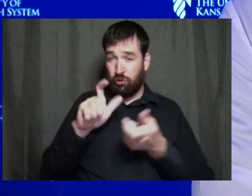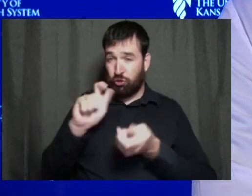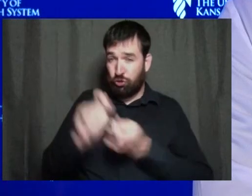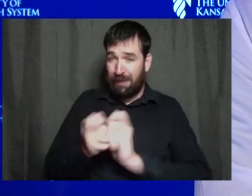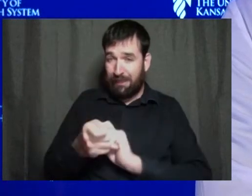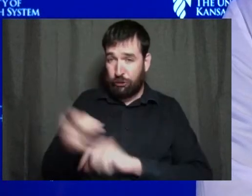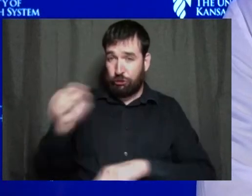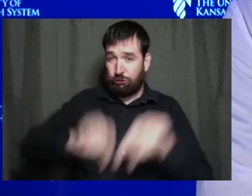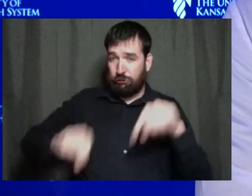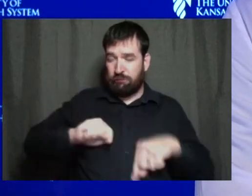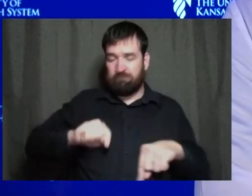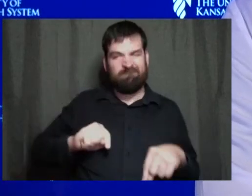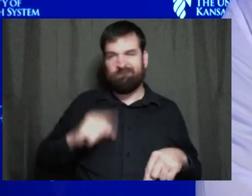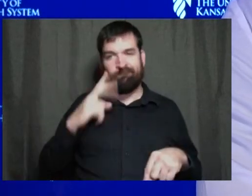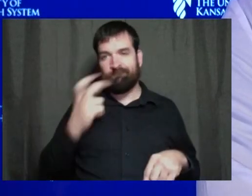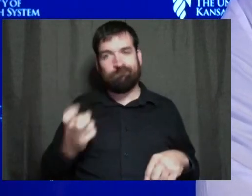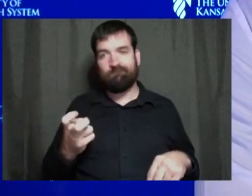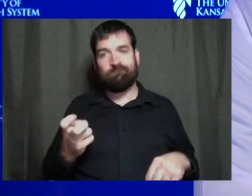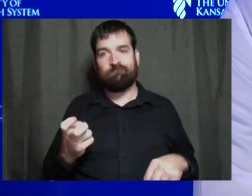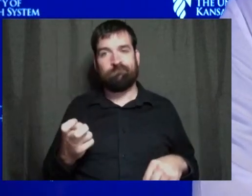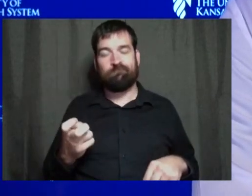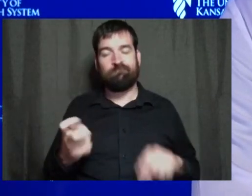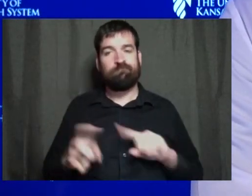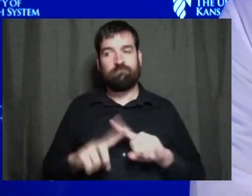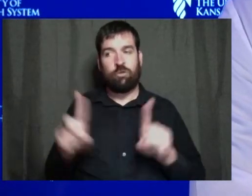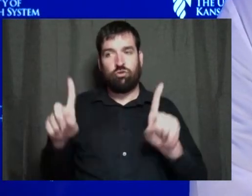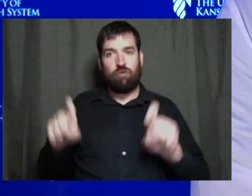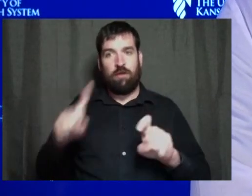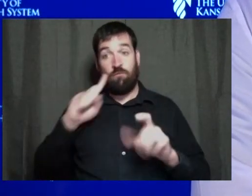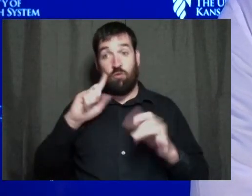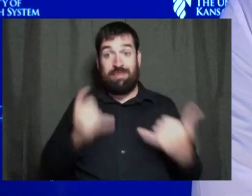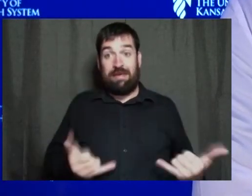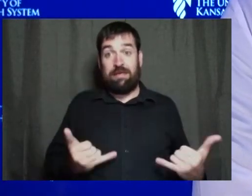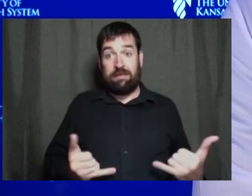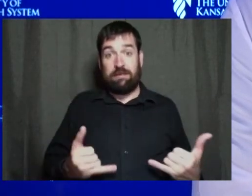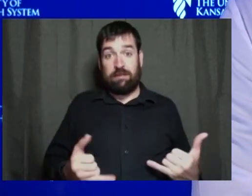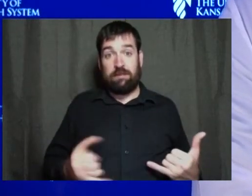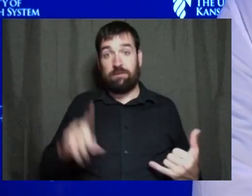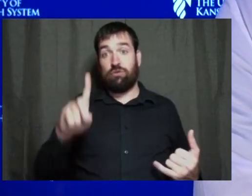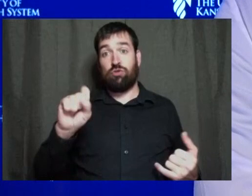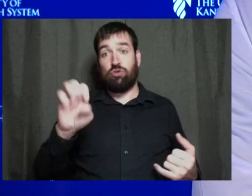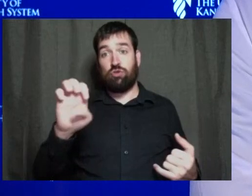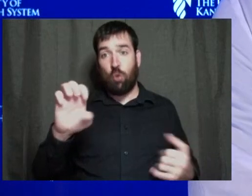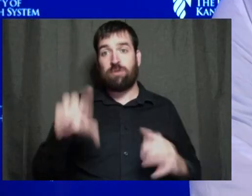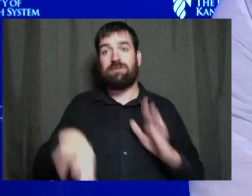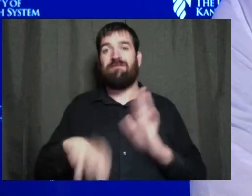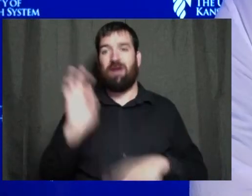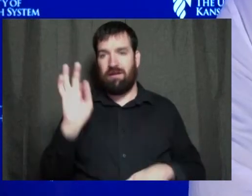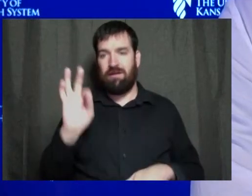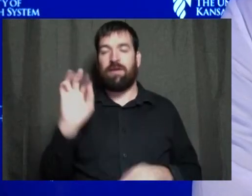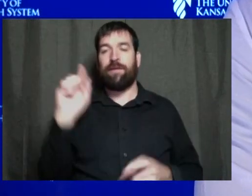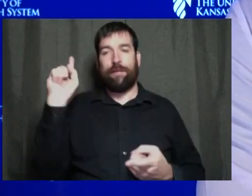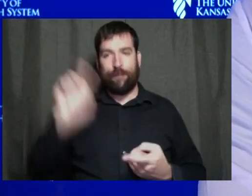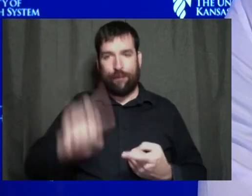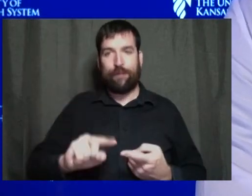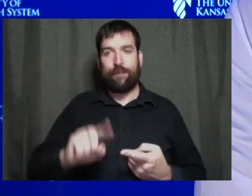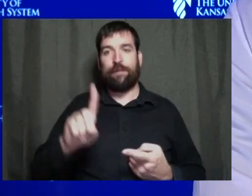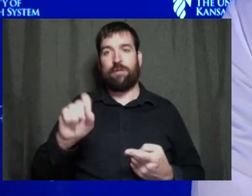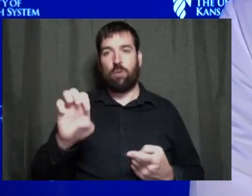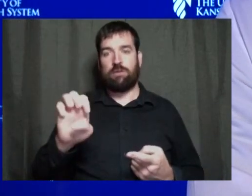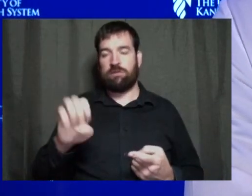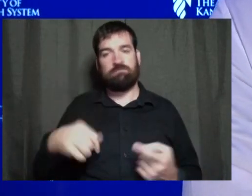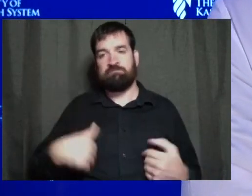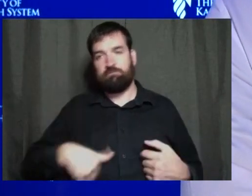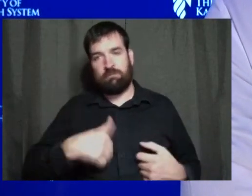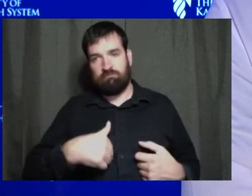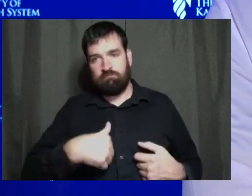reason. But the trials for these, when they did their dose finding, it looks like it was that reduced dose. So I don't anticipate that they're going